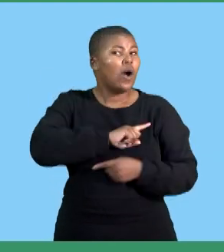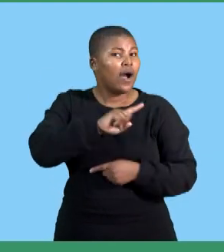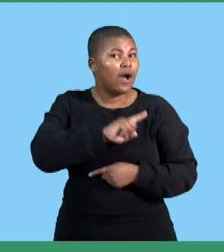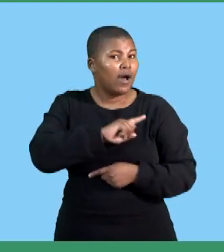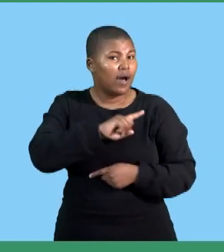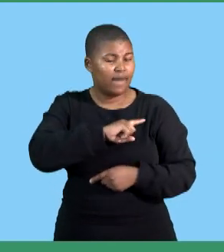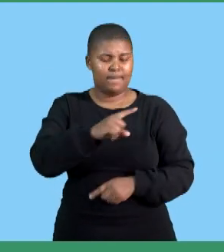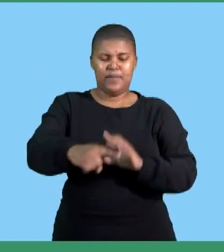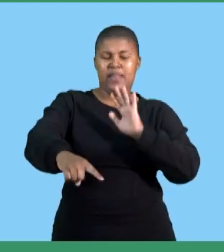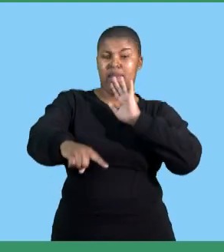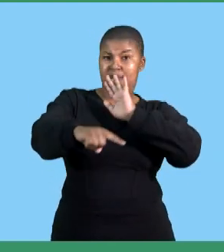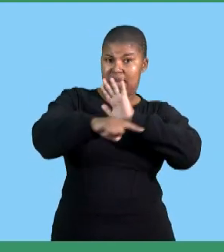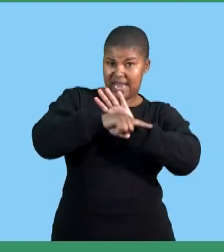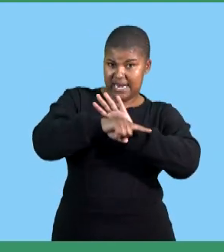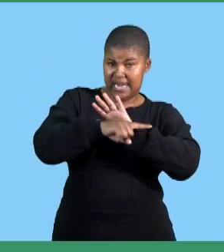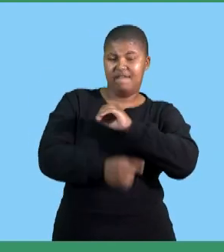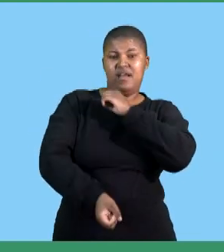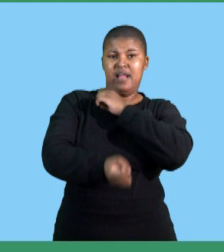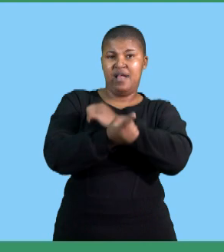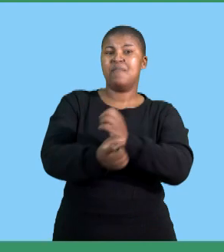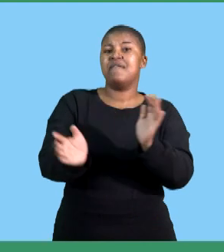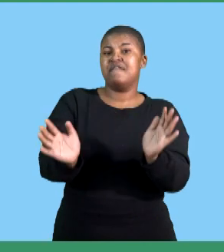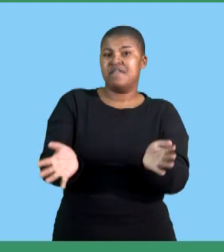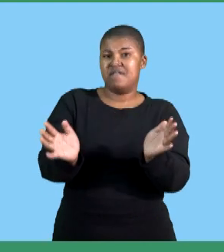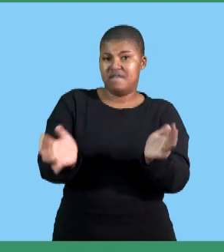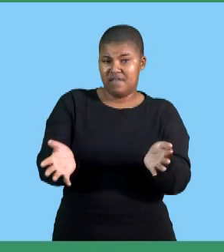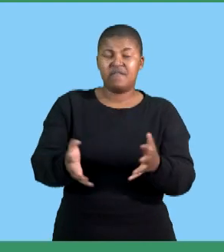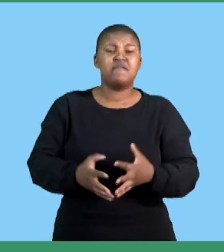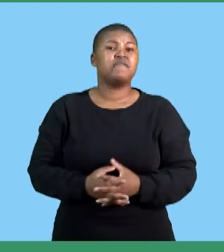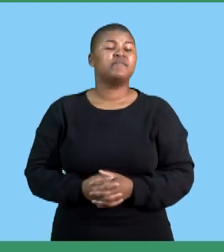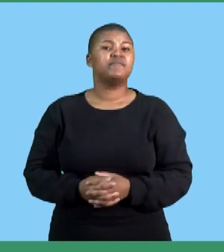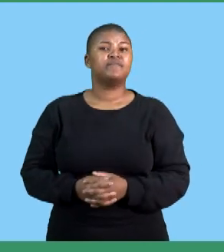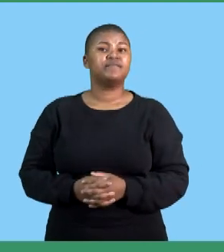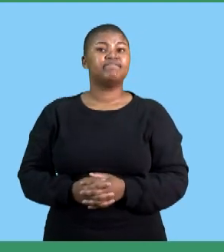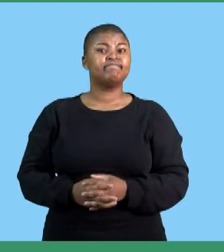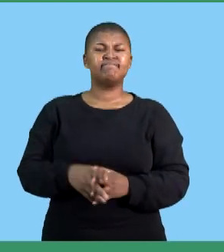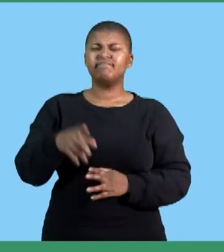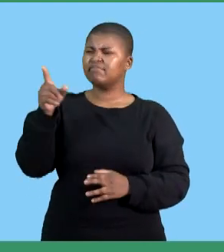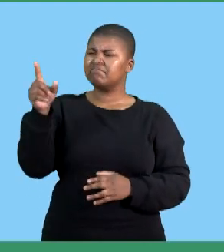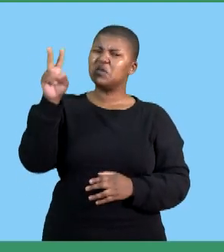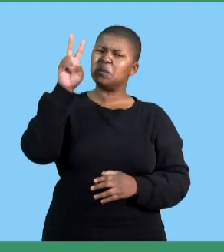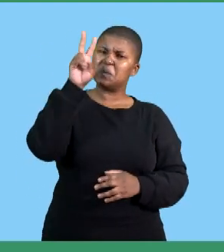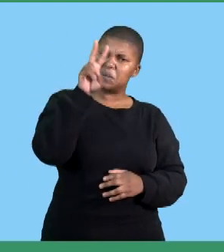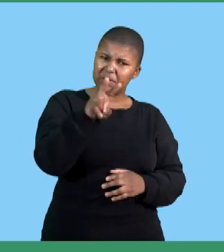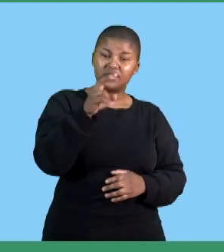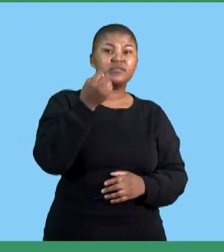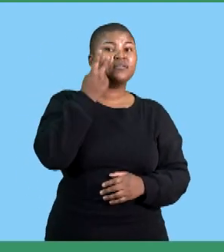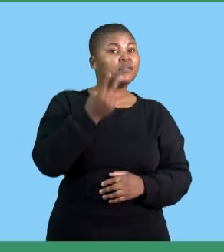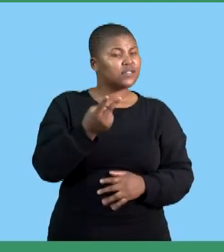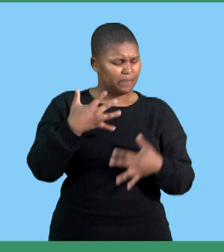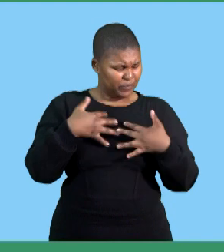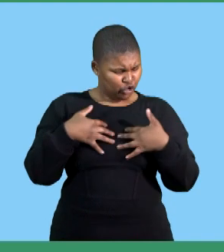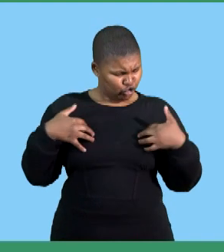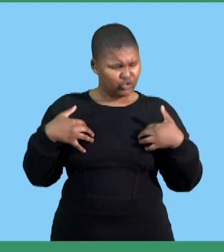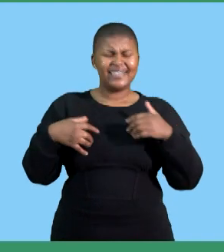negative or demanding circumstances. Now as you read this, you can tell that stress is something that